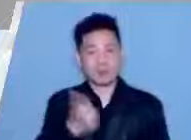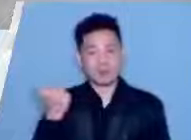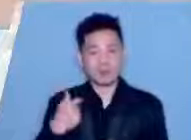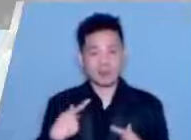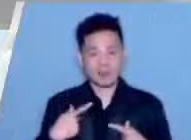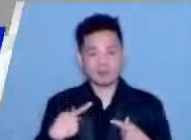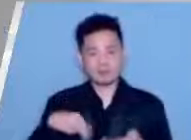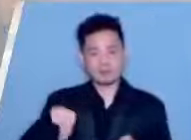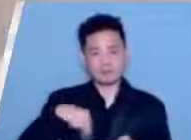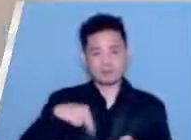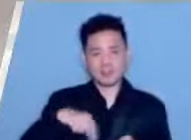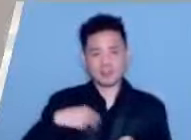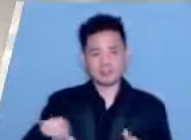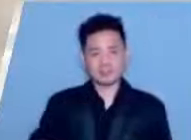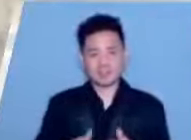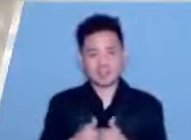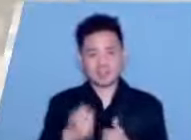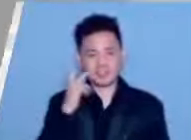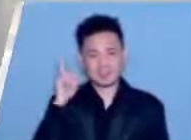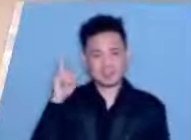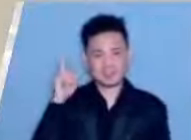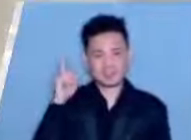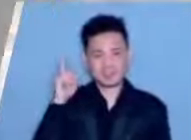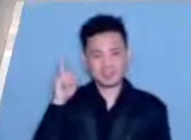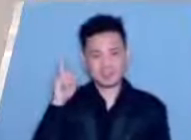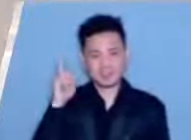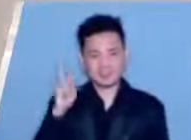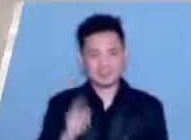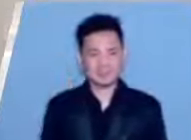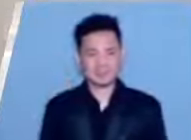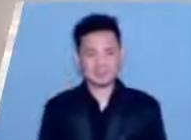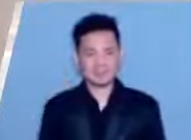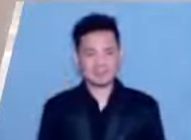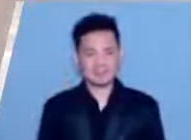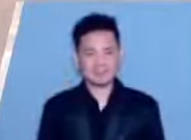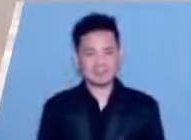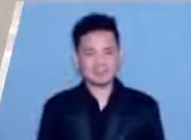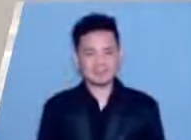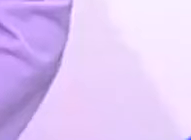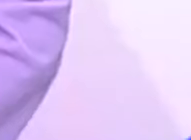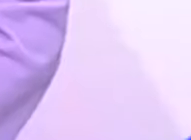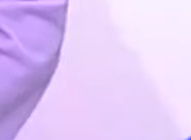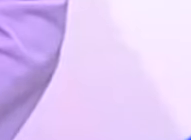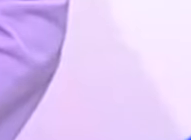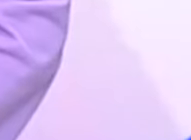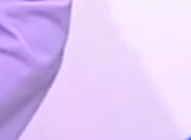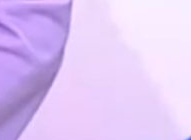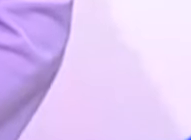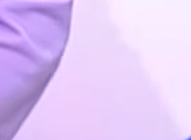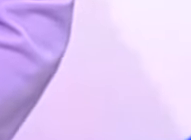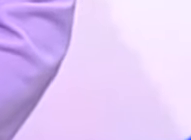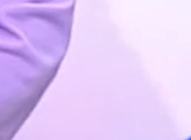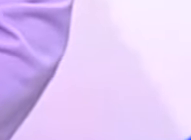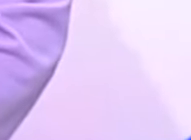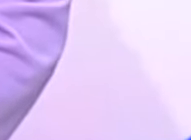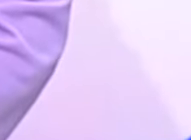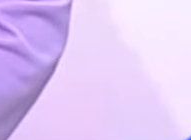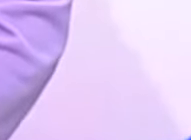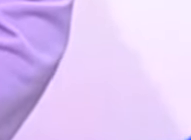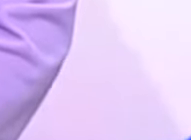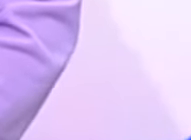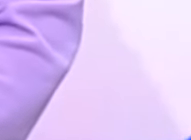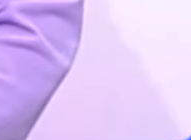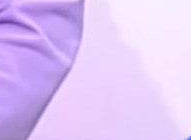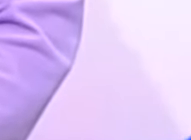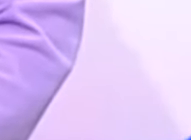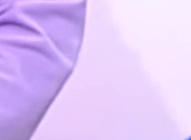mare, Superman pose ako. Handa na. I'm ready. Kaya. Gusto mo bang mauna sa mga balita?